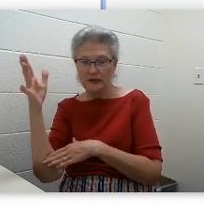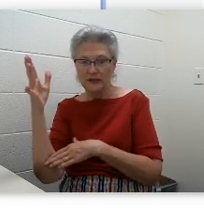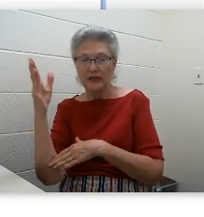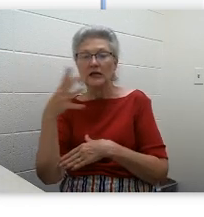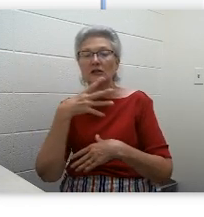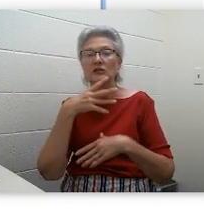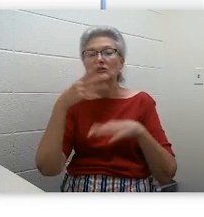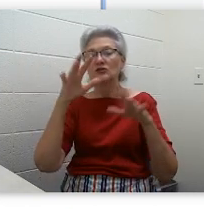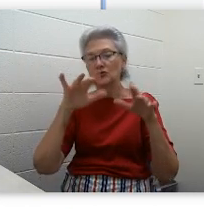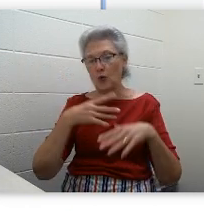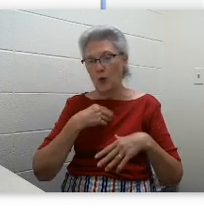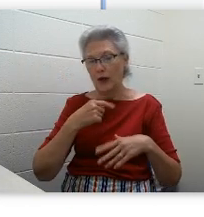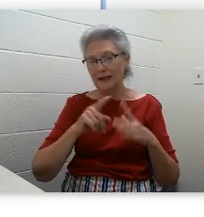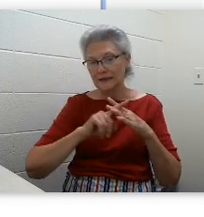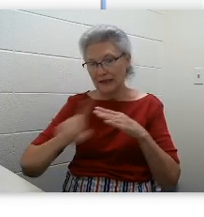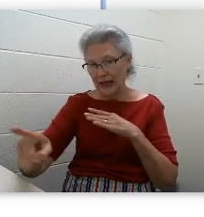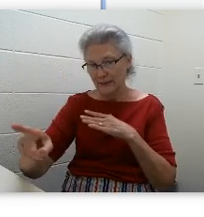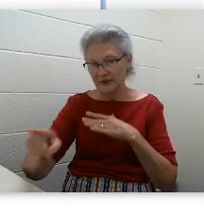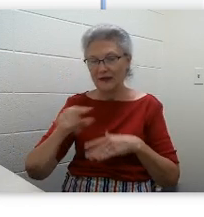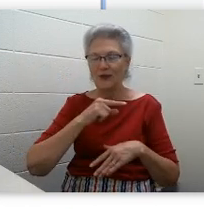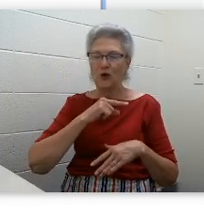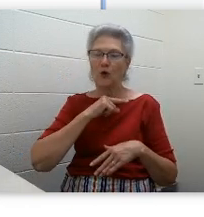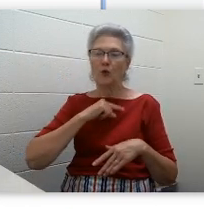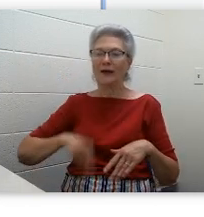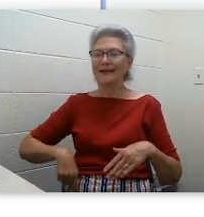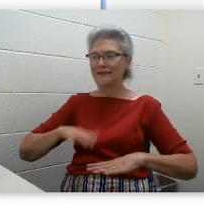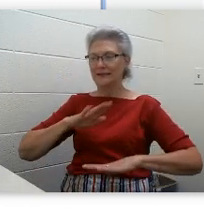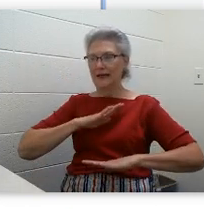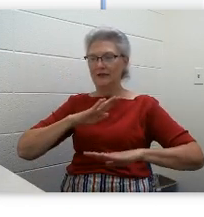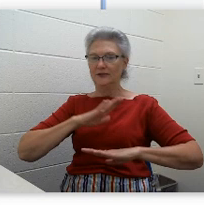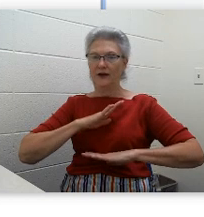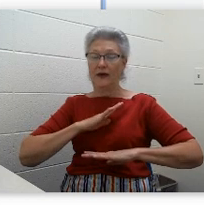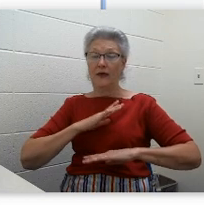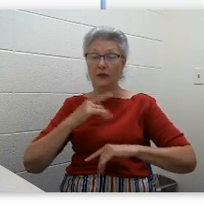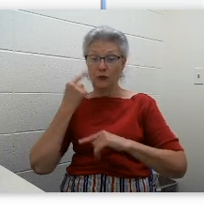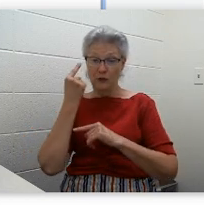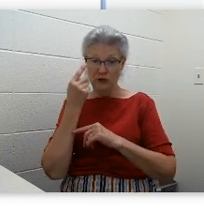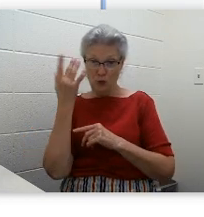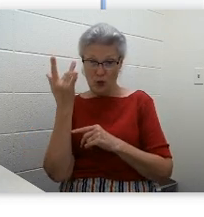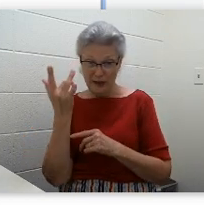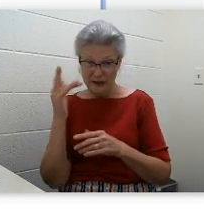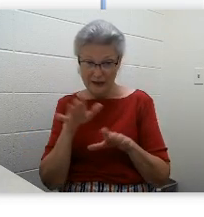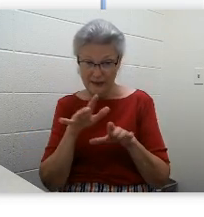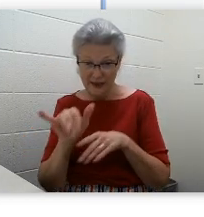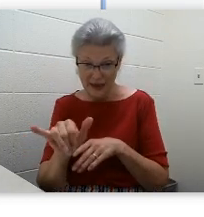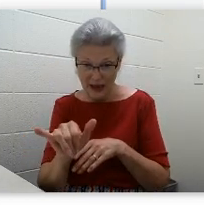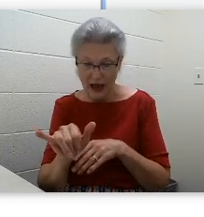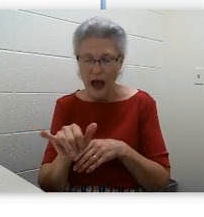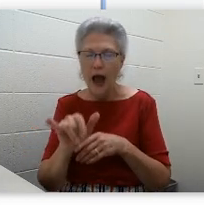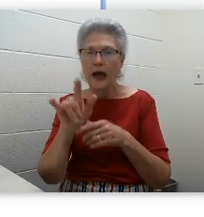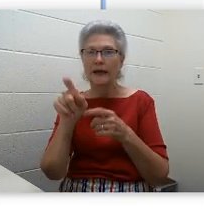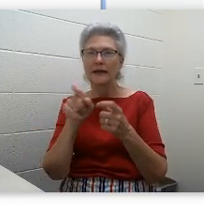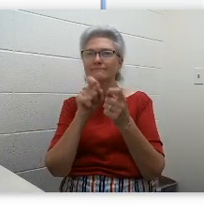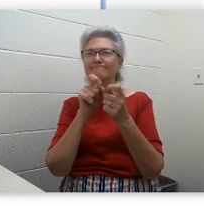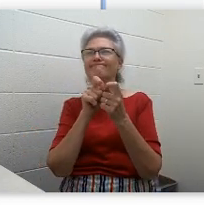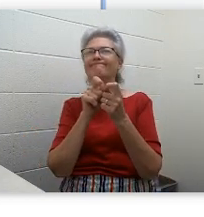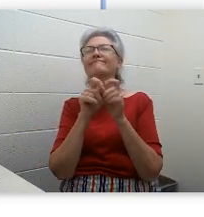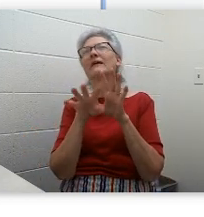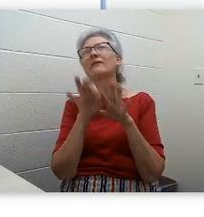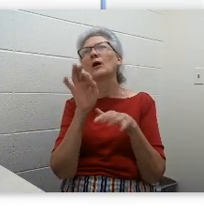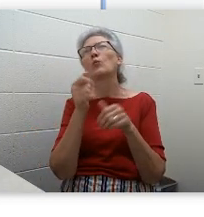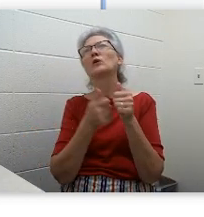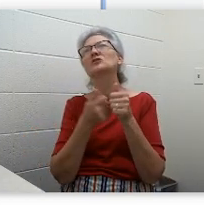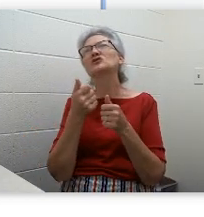is pleased with what the huntsman did. So the reason why I did that is because now I can pinpoint which of those key events do I want